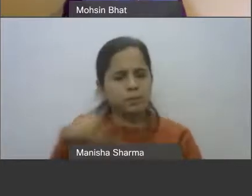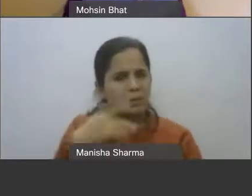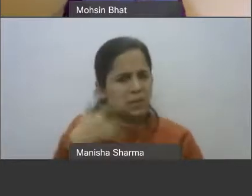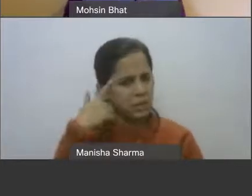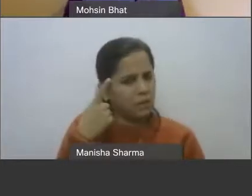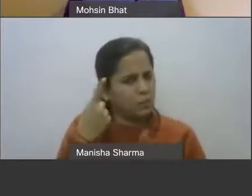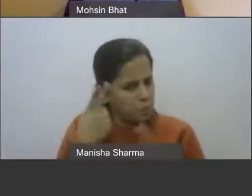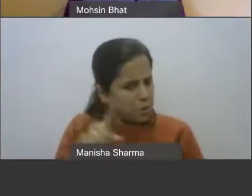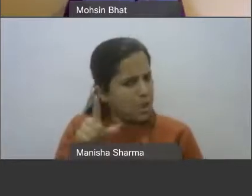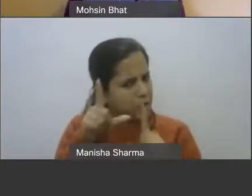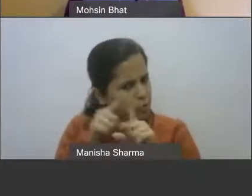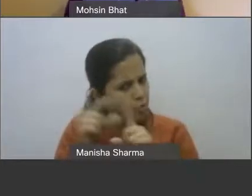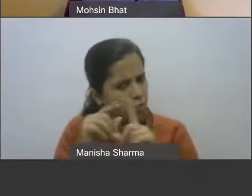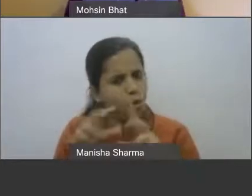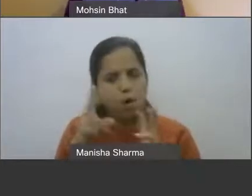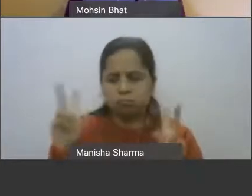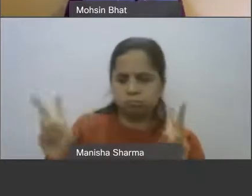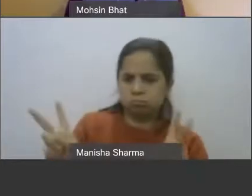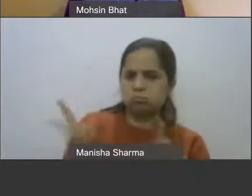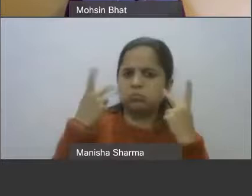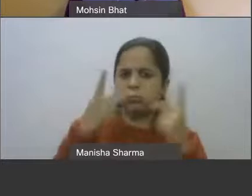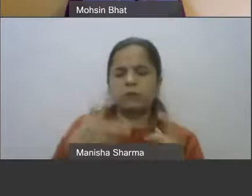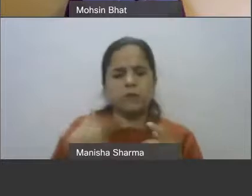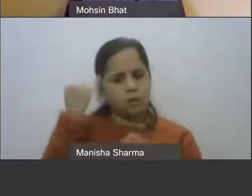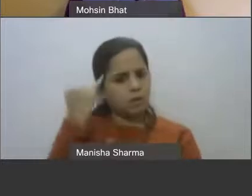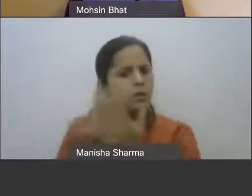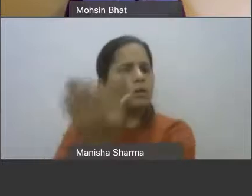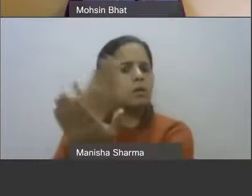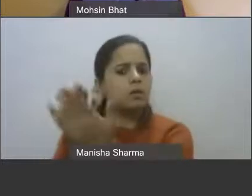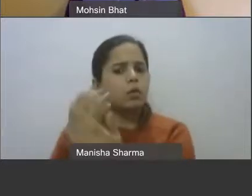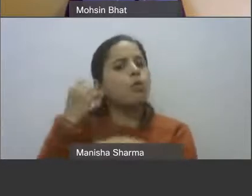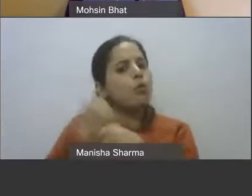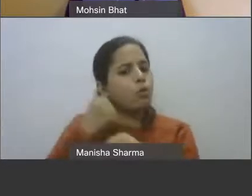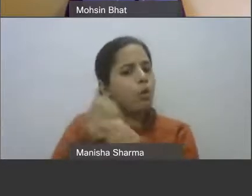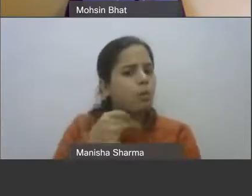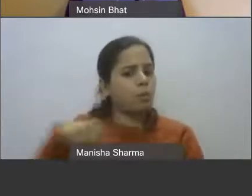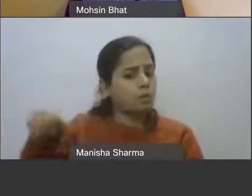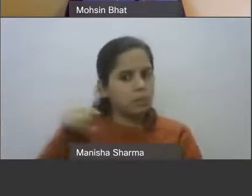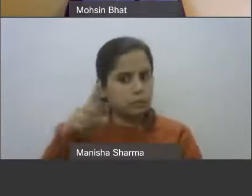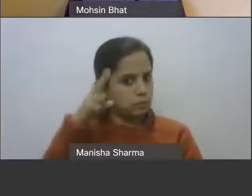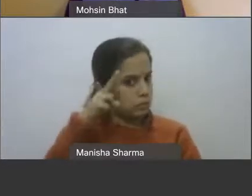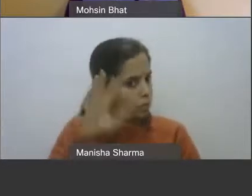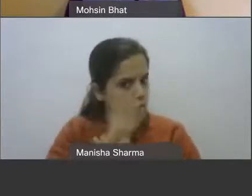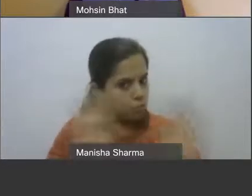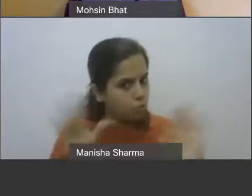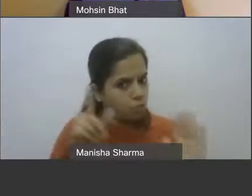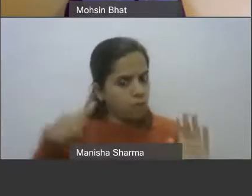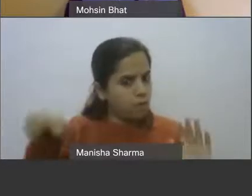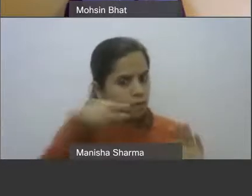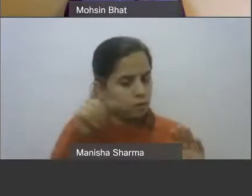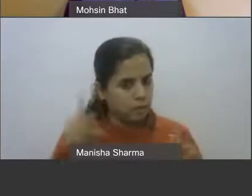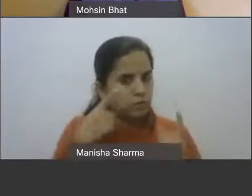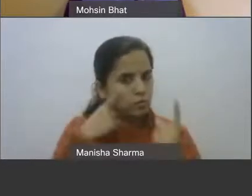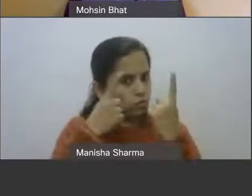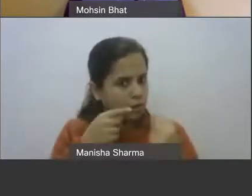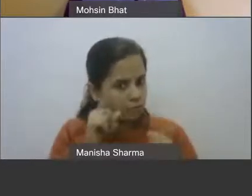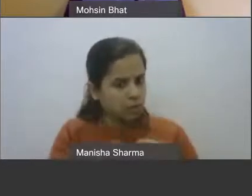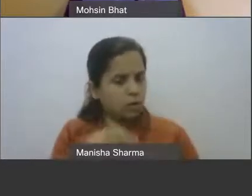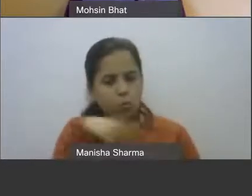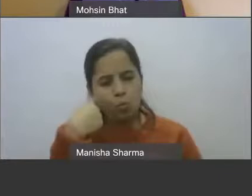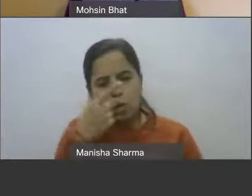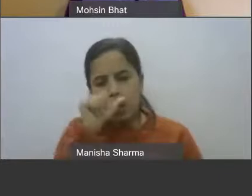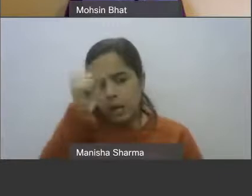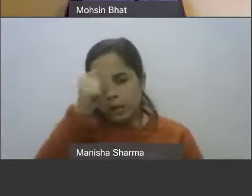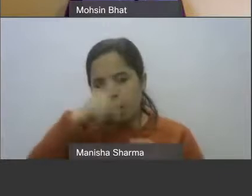radical? It would be entirely a radical prospect to suggest that governments should not be so concerned in verifying citizenship? And secondly,